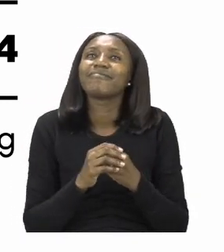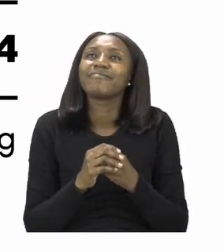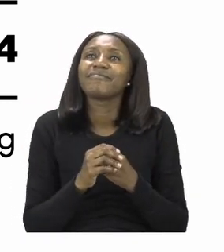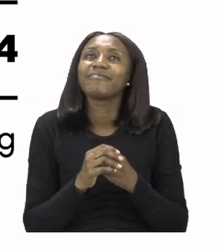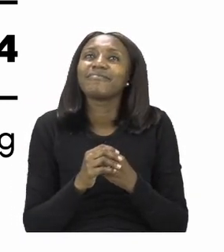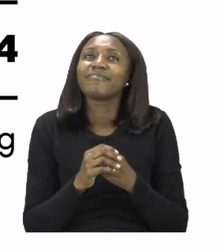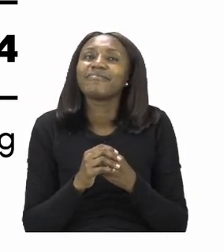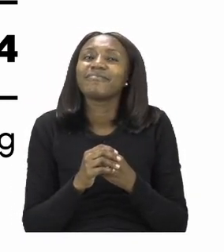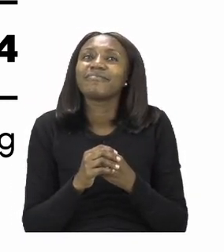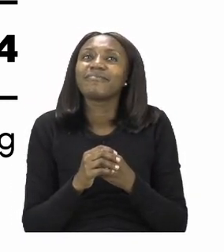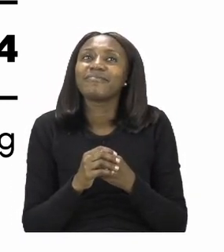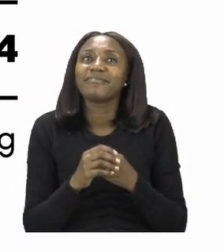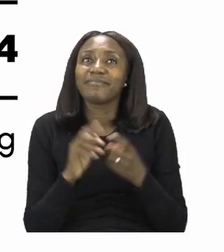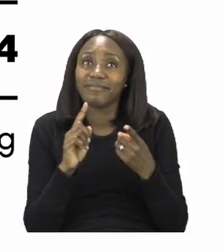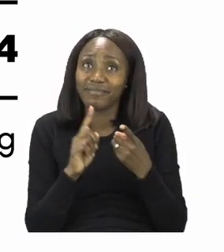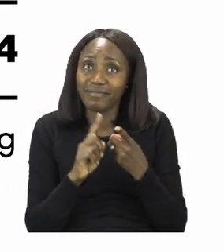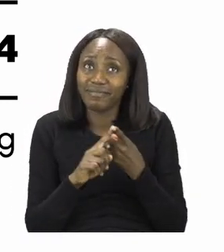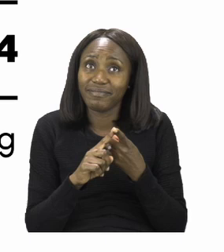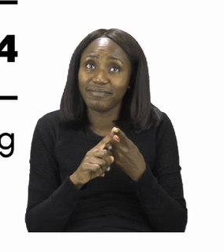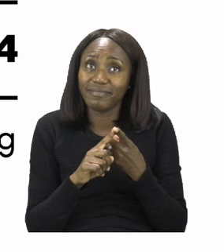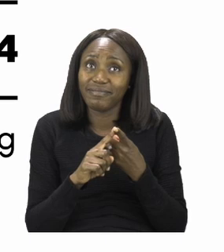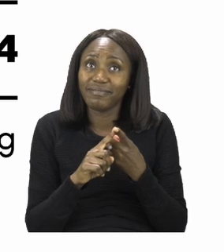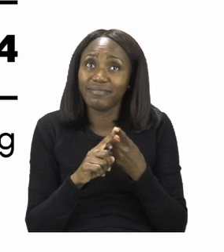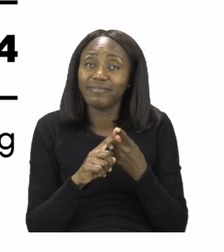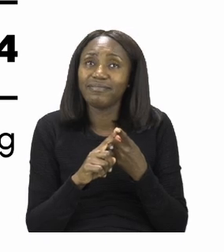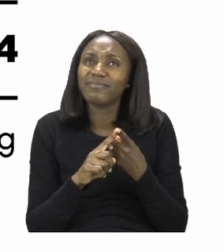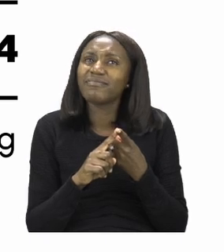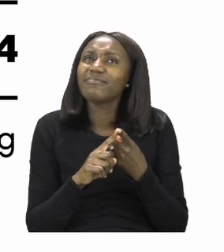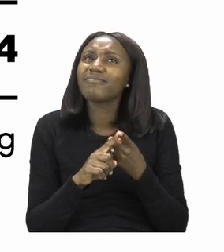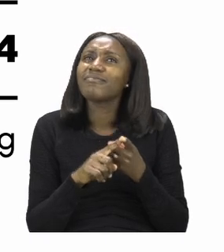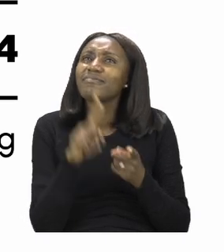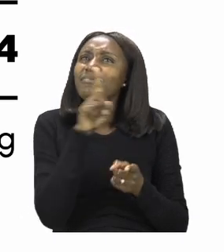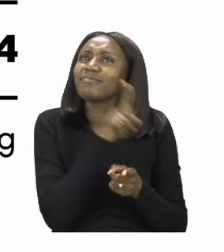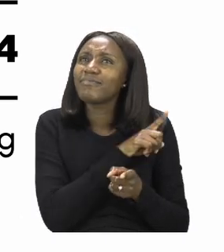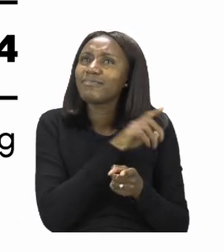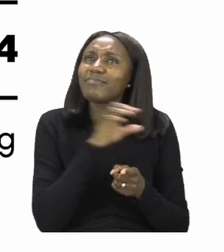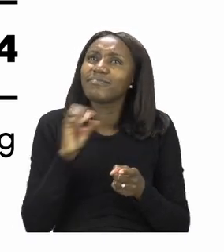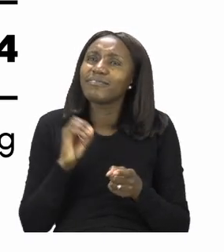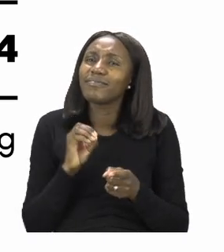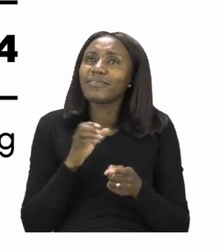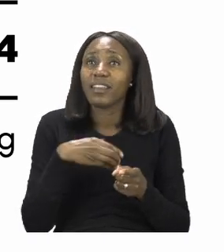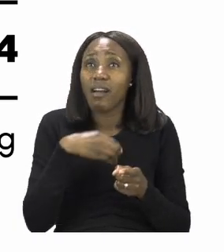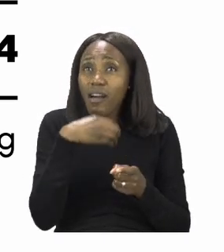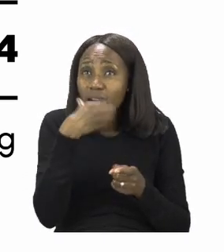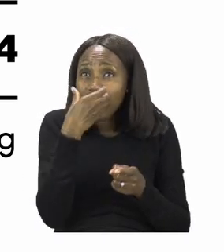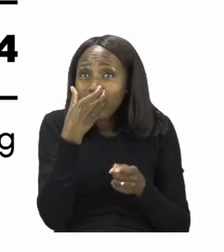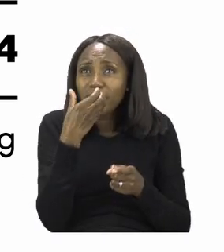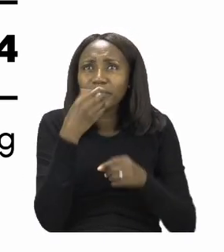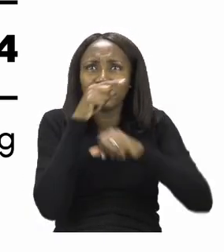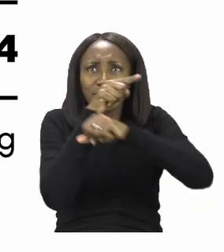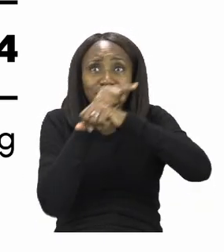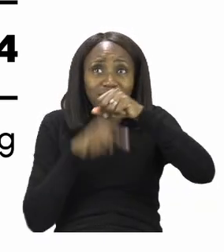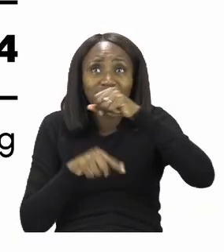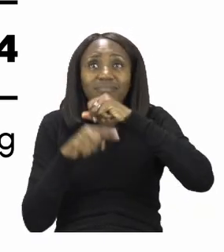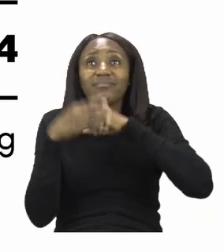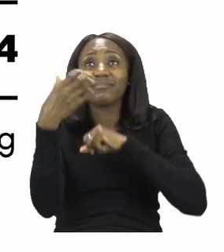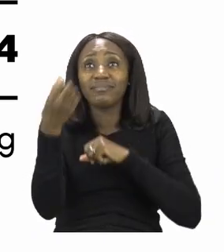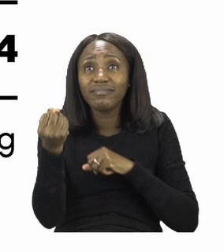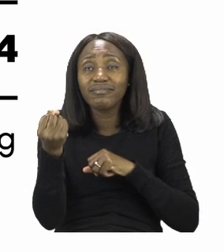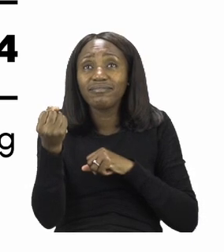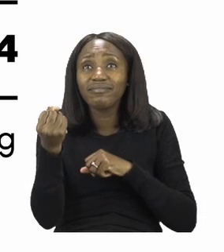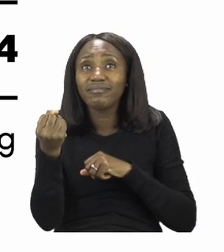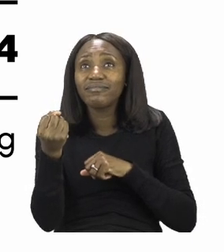Number one says, there are 10 apples in a shop.